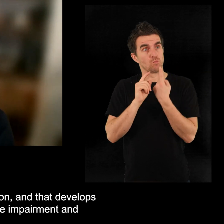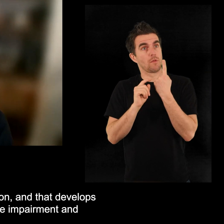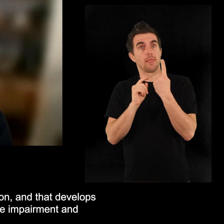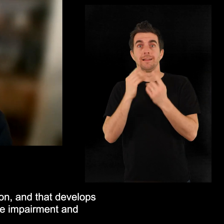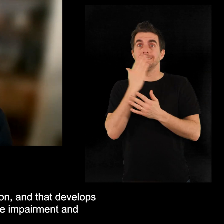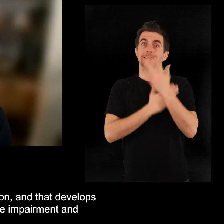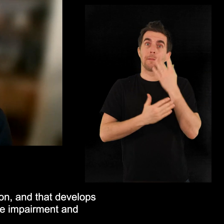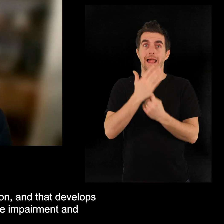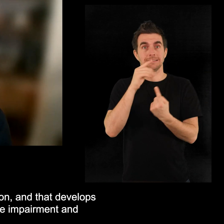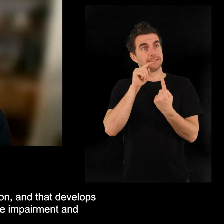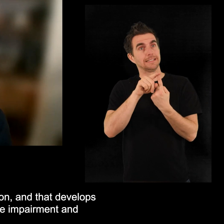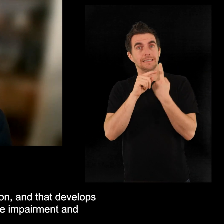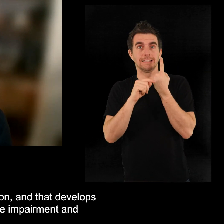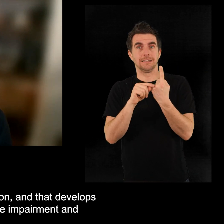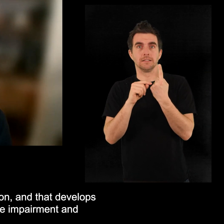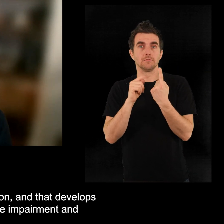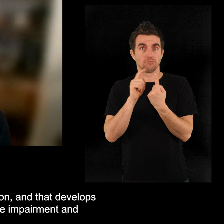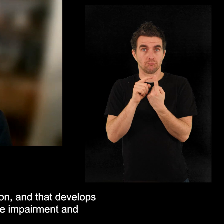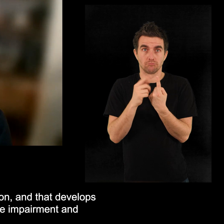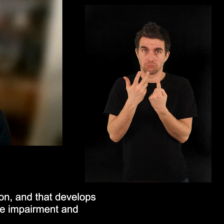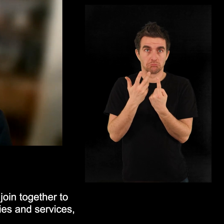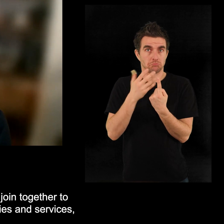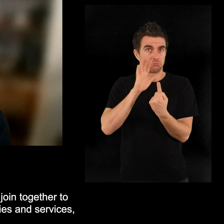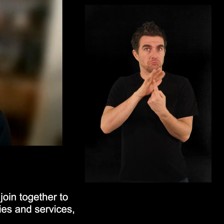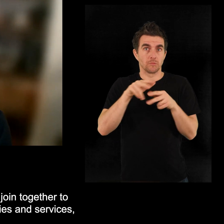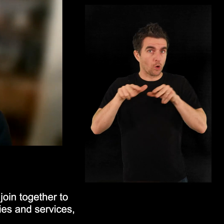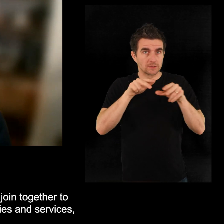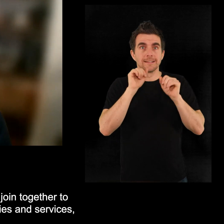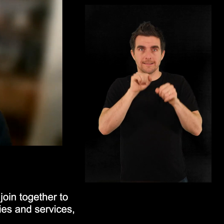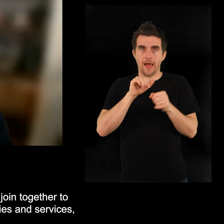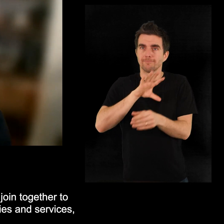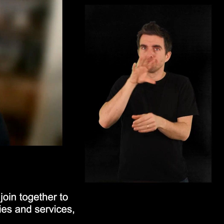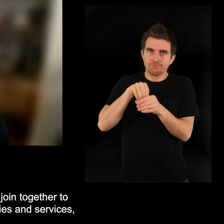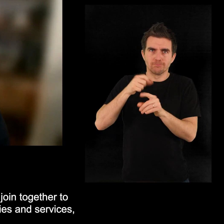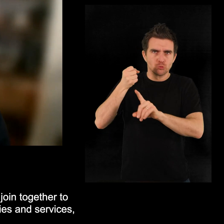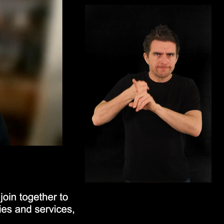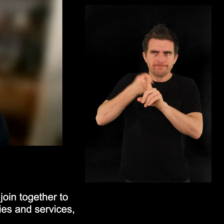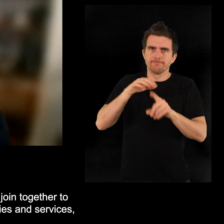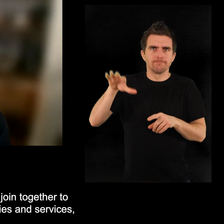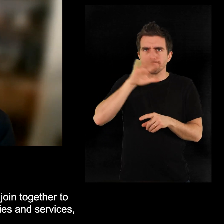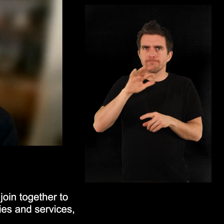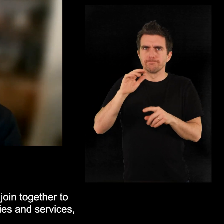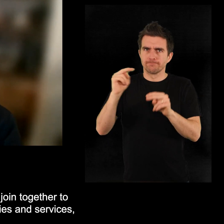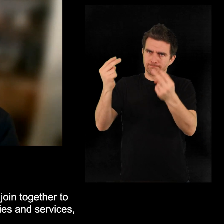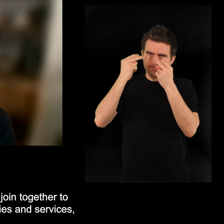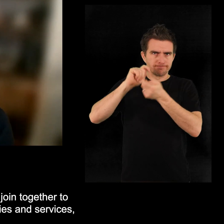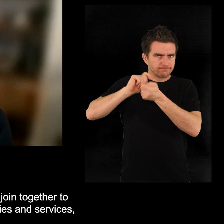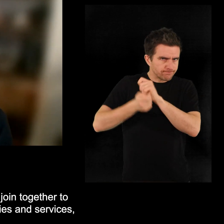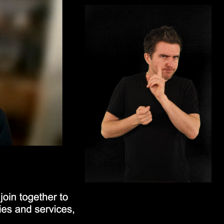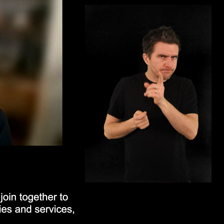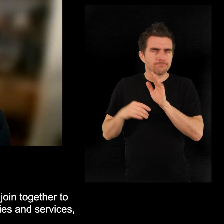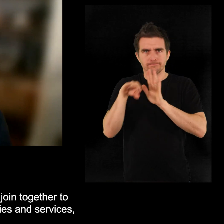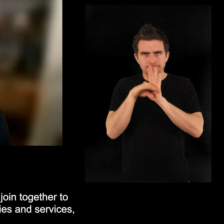fourth stage where single impairment and issue organizations begin to join together to